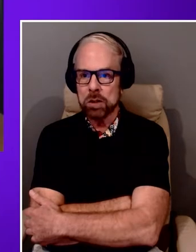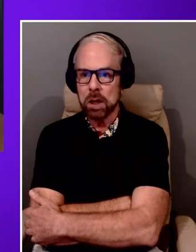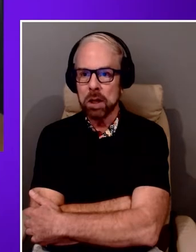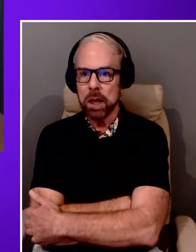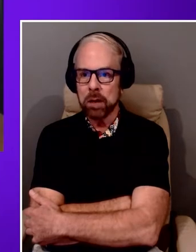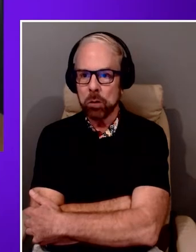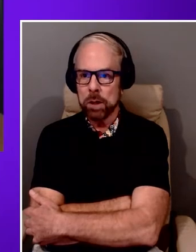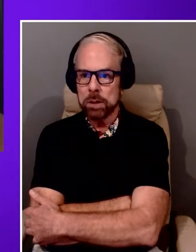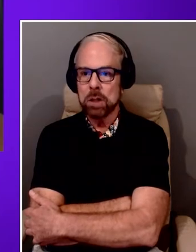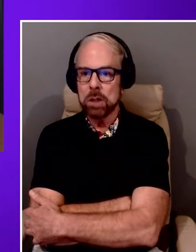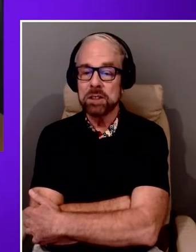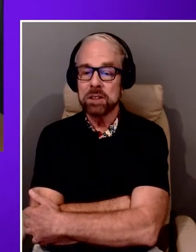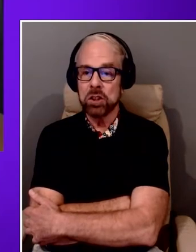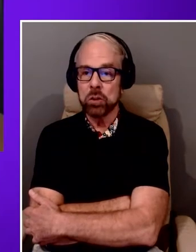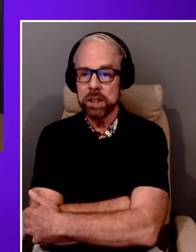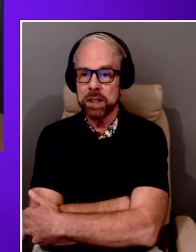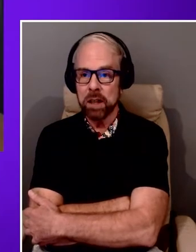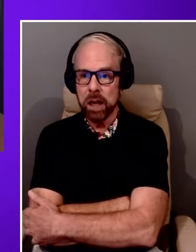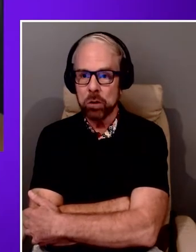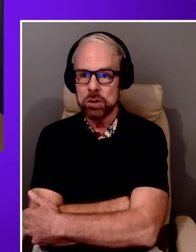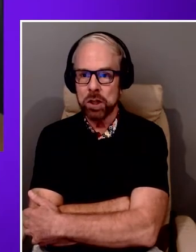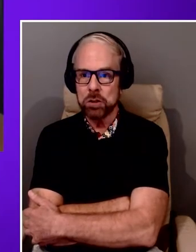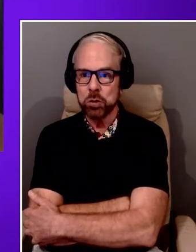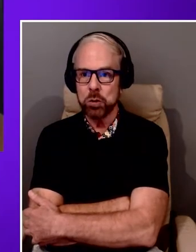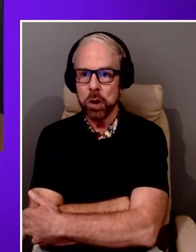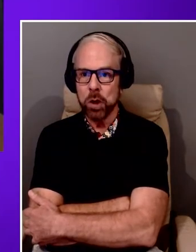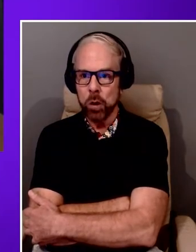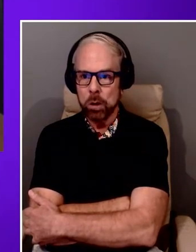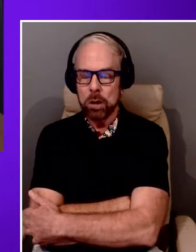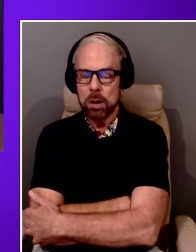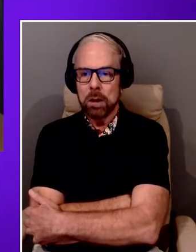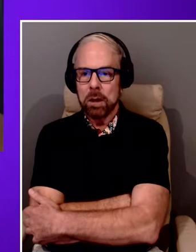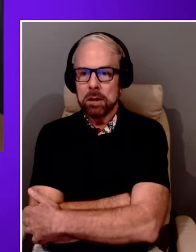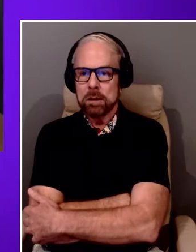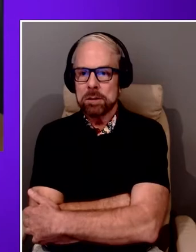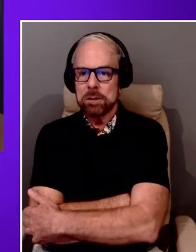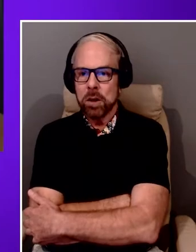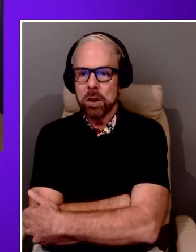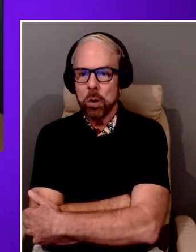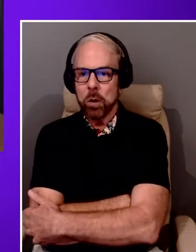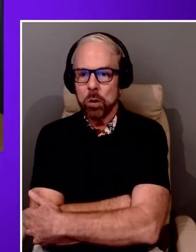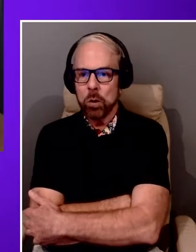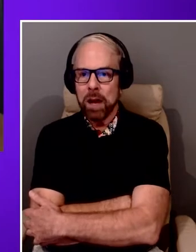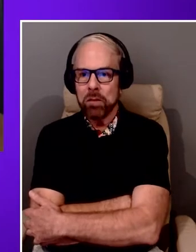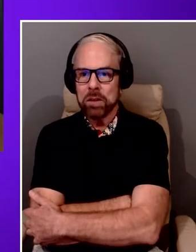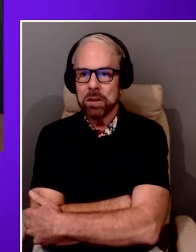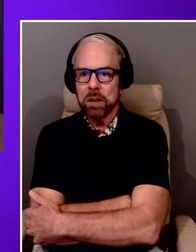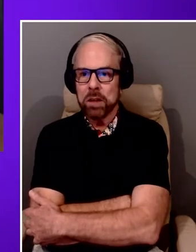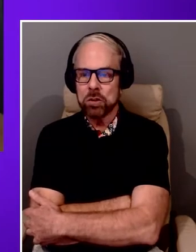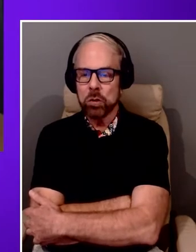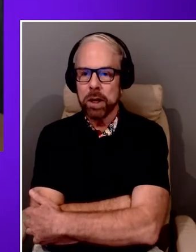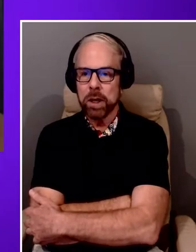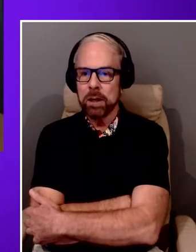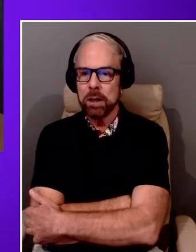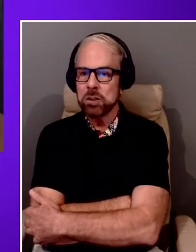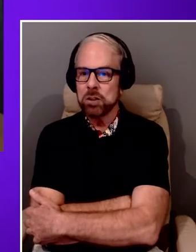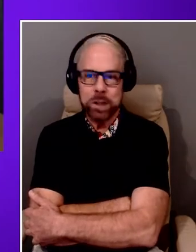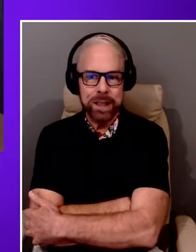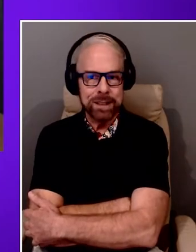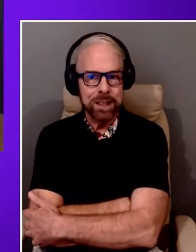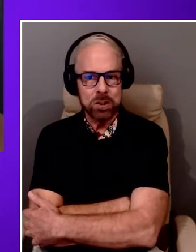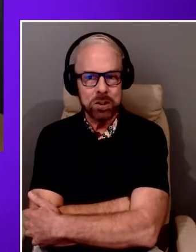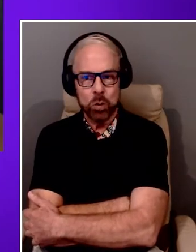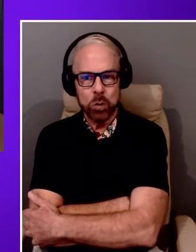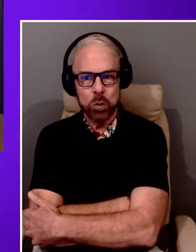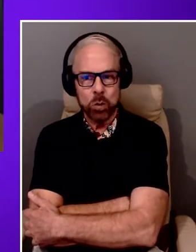who ASL is a language. It's a 3D language, as you know. So having it on a screen,